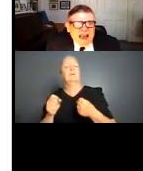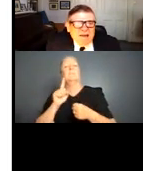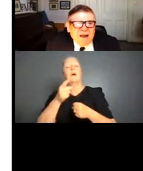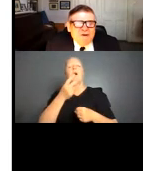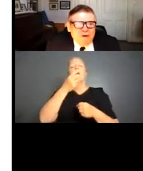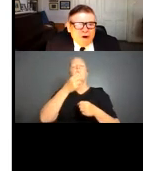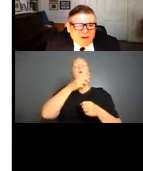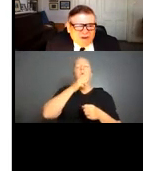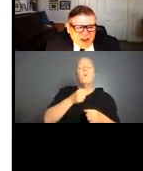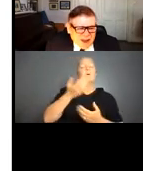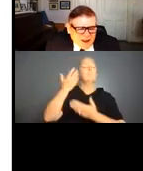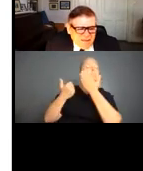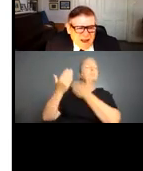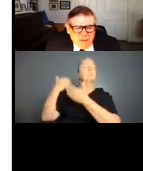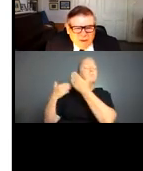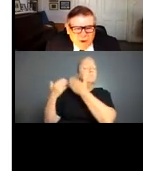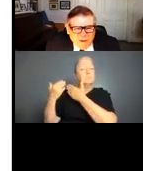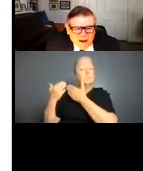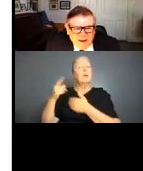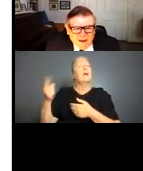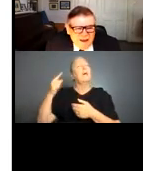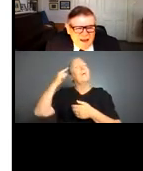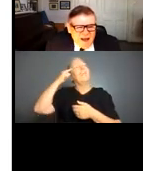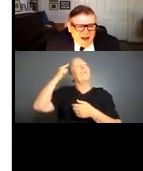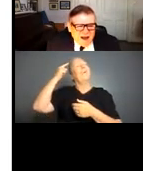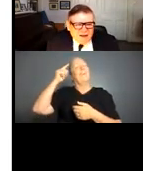the same wrong thinking about women.